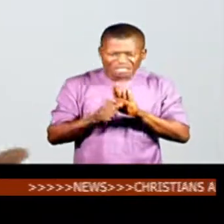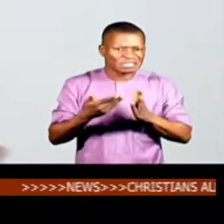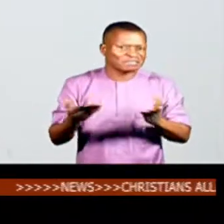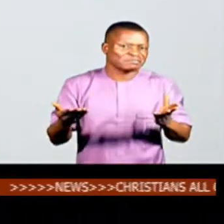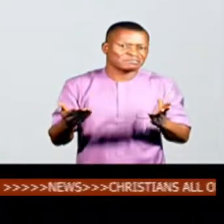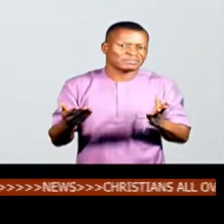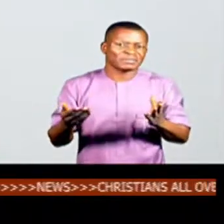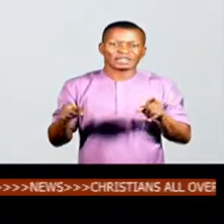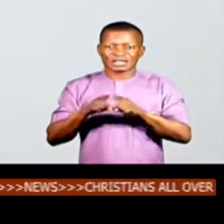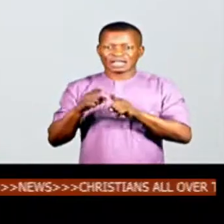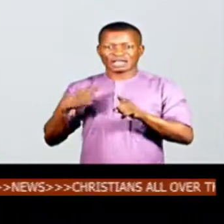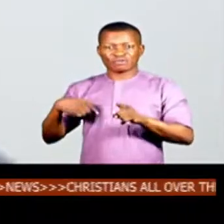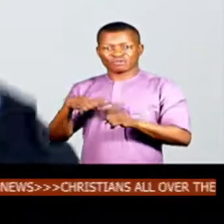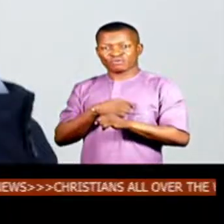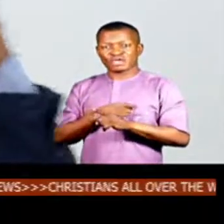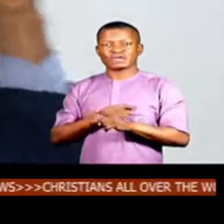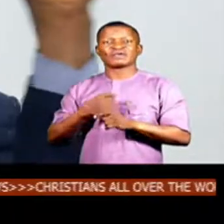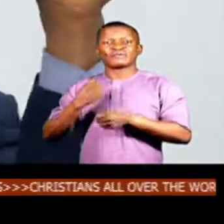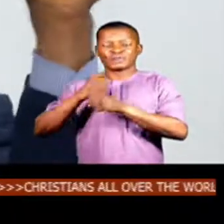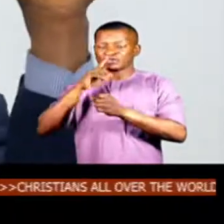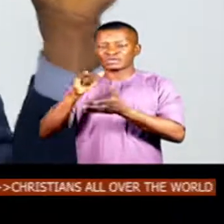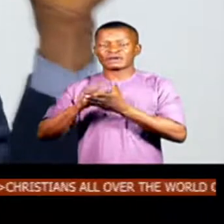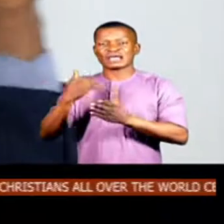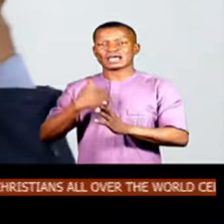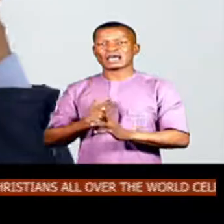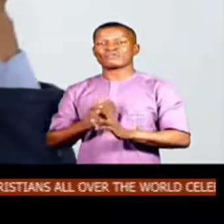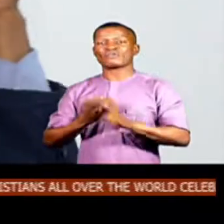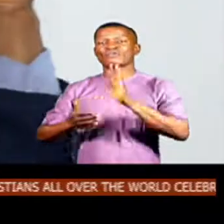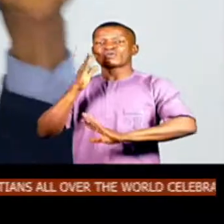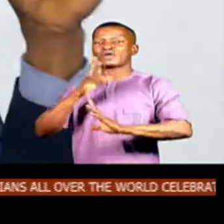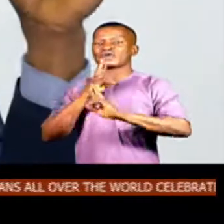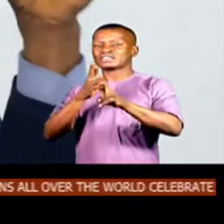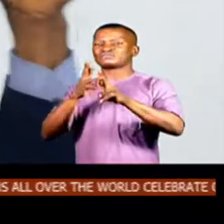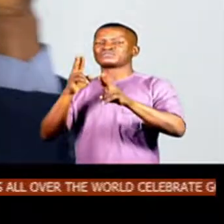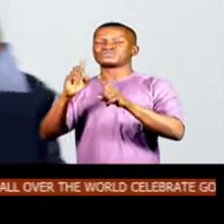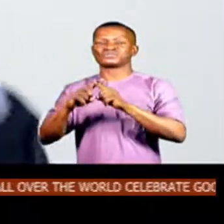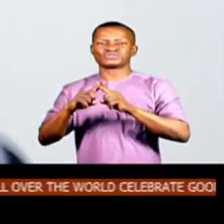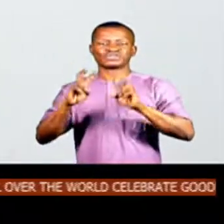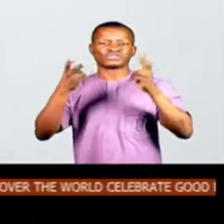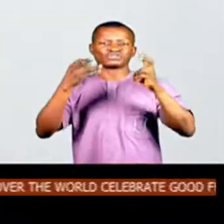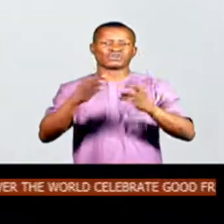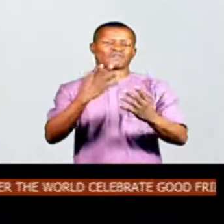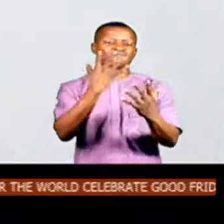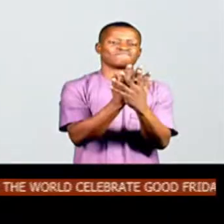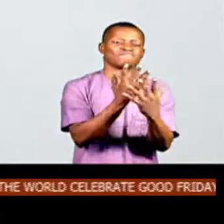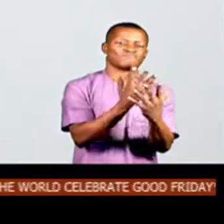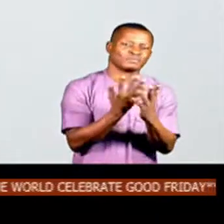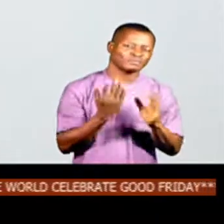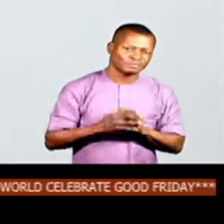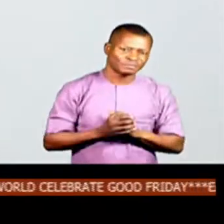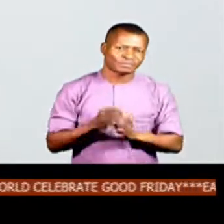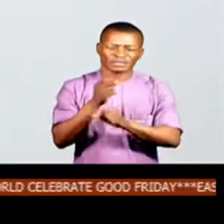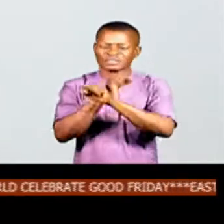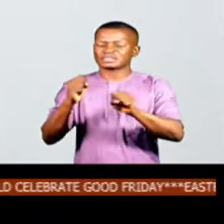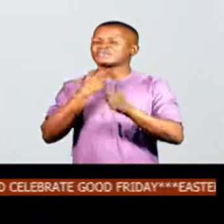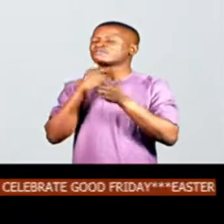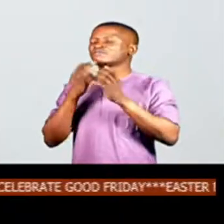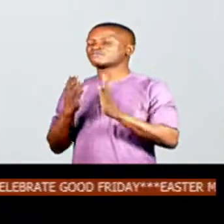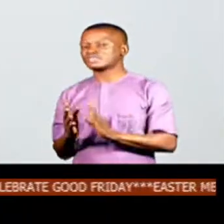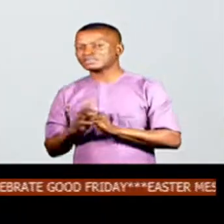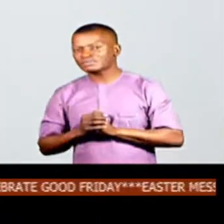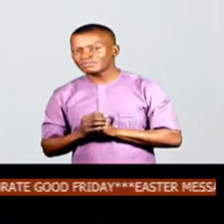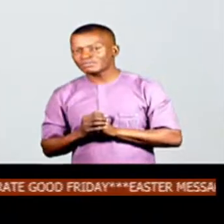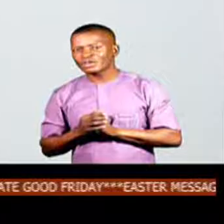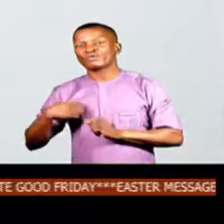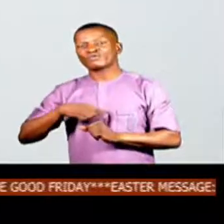encumbrances. Like the rapid response, we ensure that there is rapid response to cases of arrest, you rescue victims, and not only